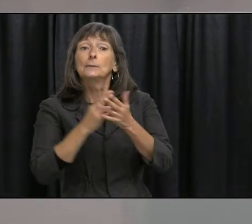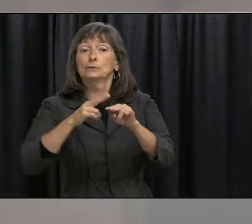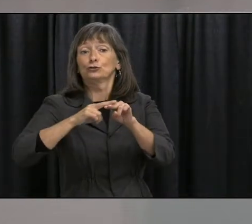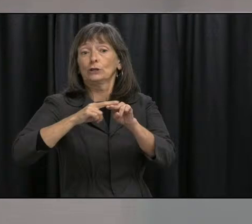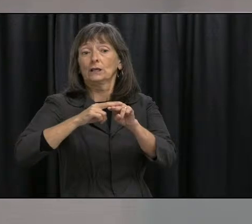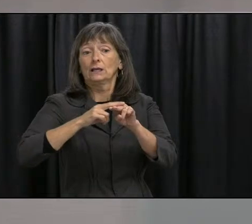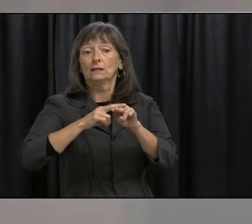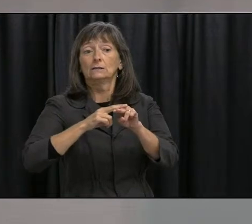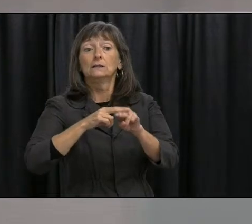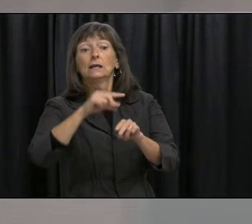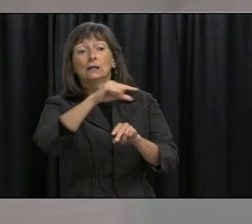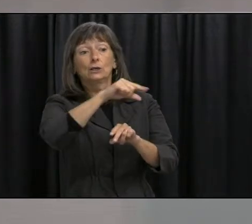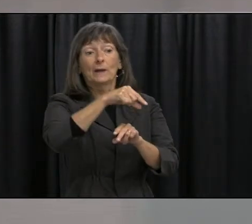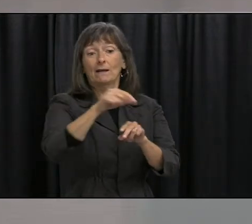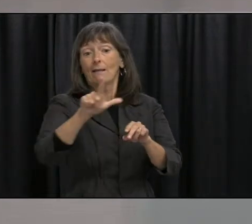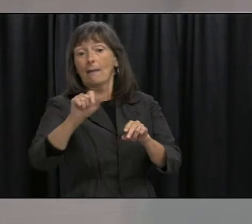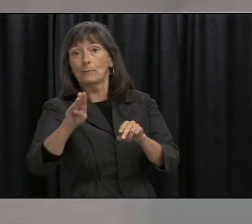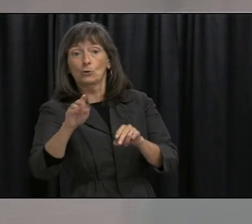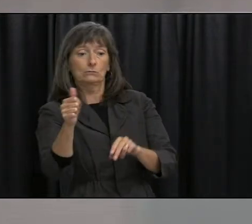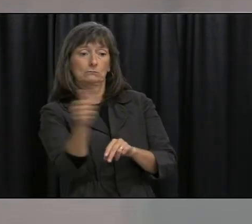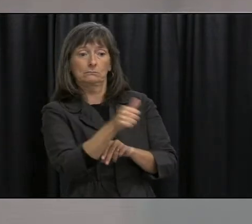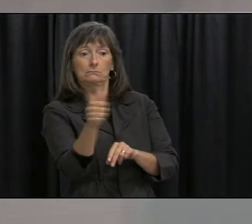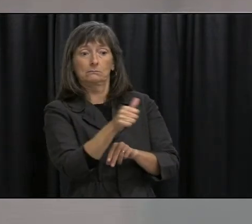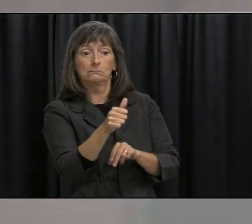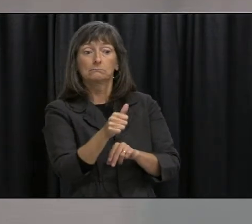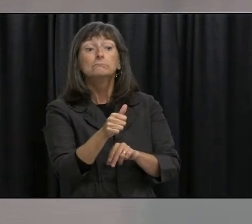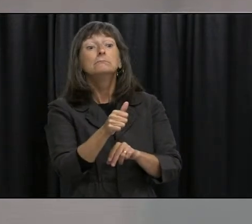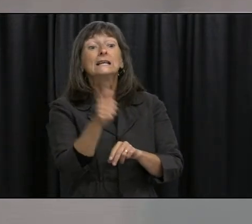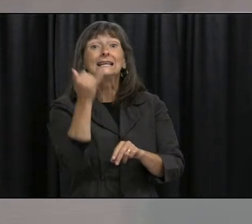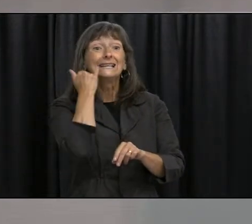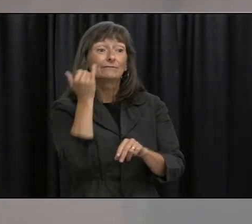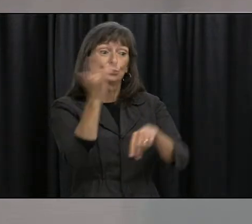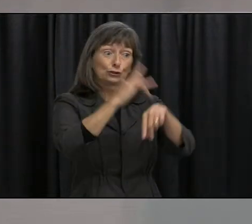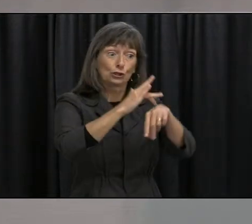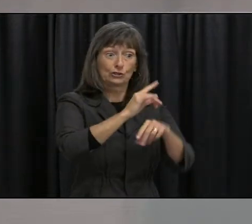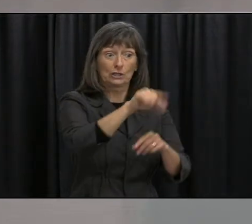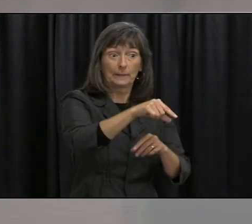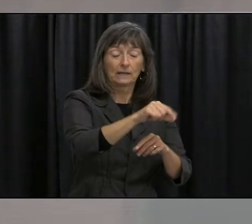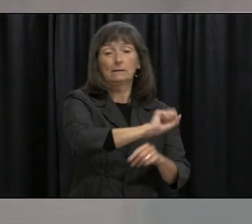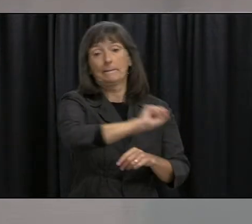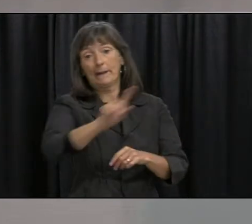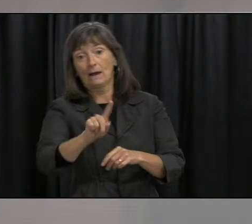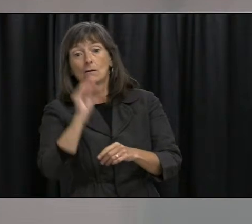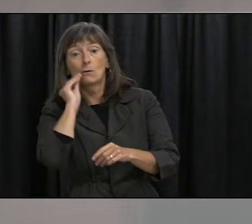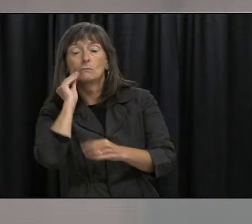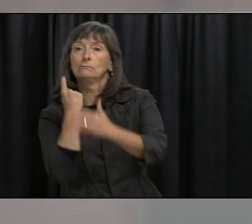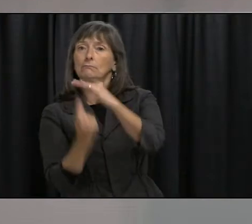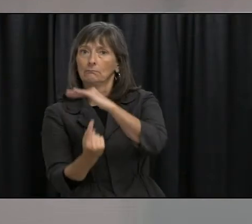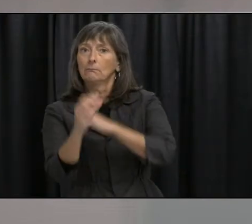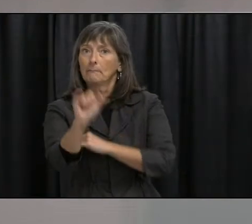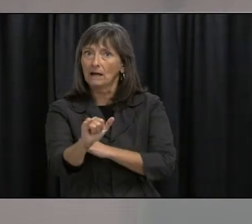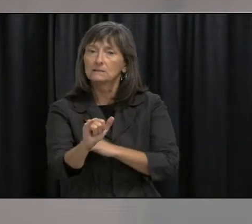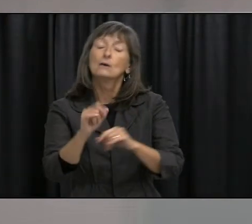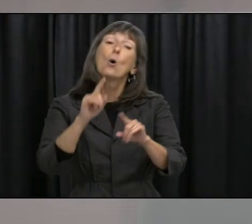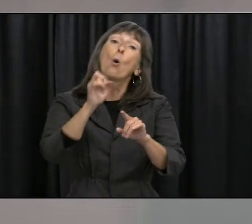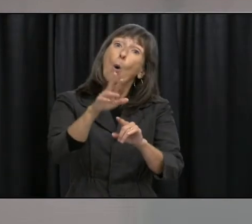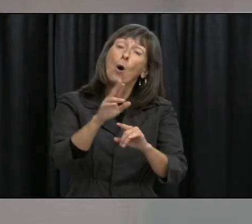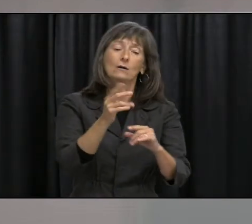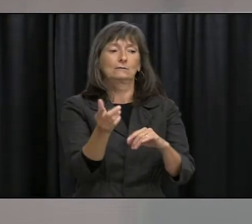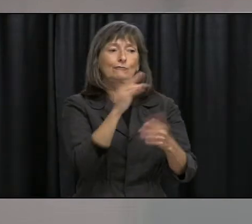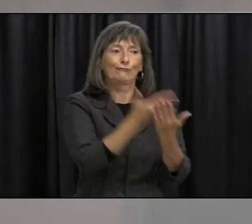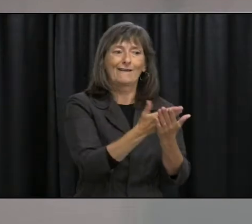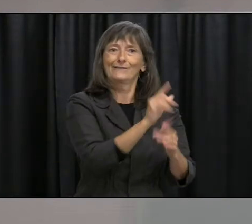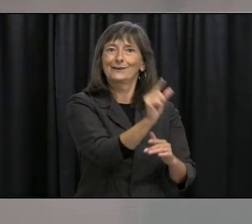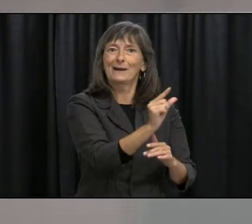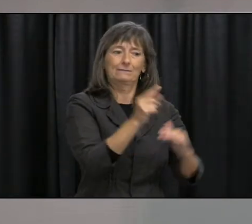is between Quebec and Labrador are also having to self-isolate when they are either in Quebec or in Lab